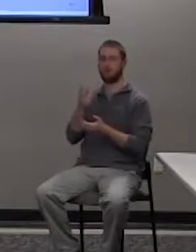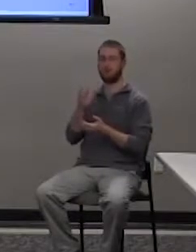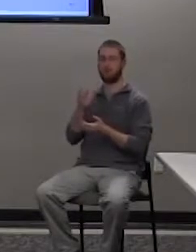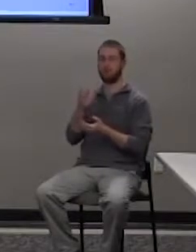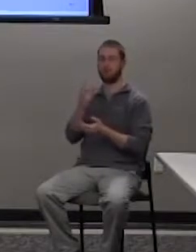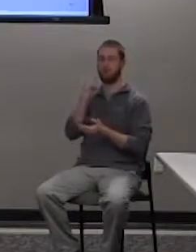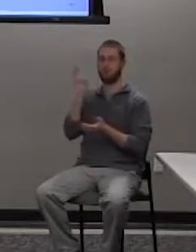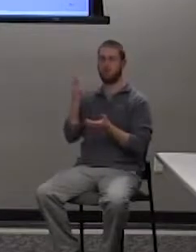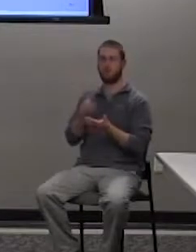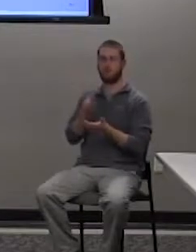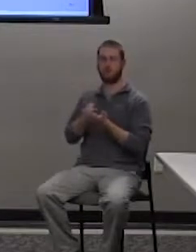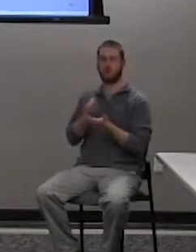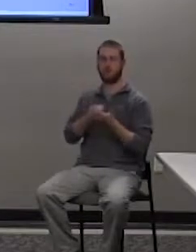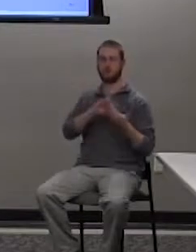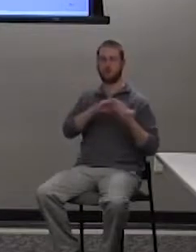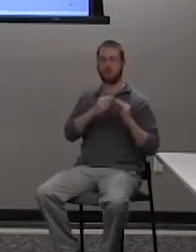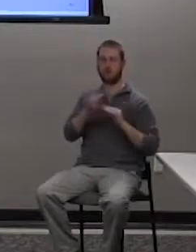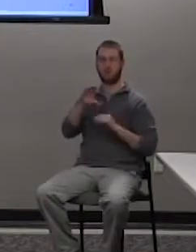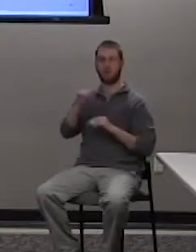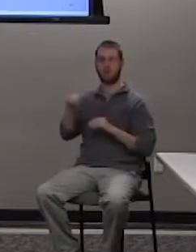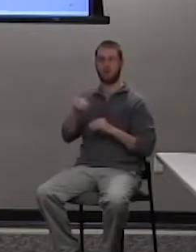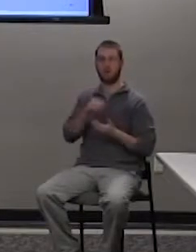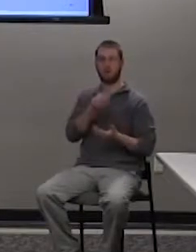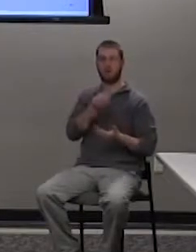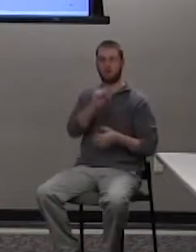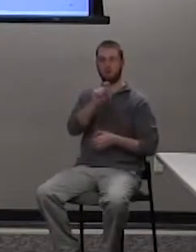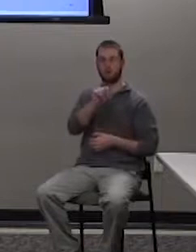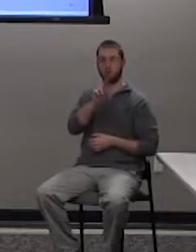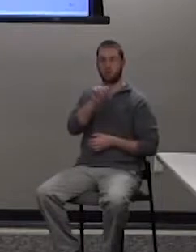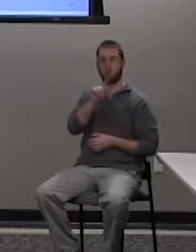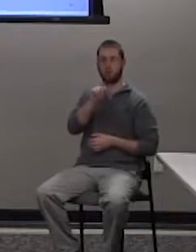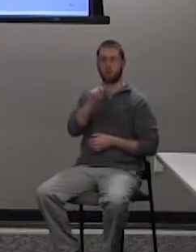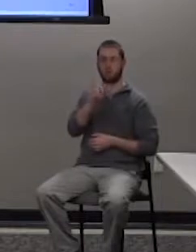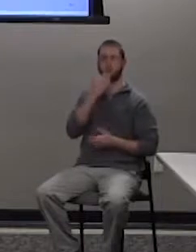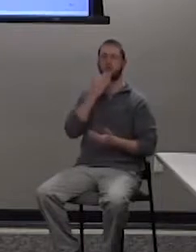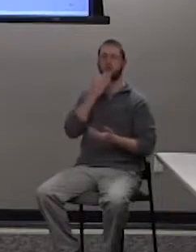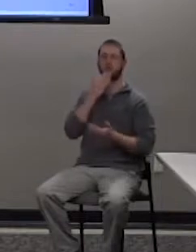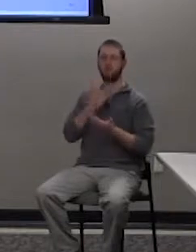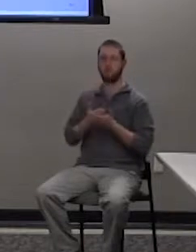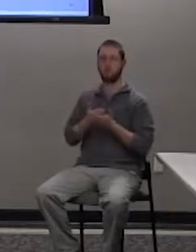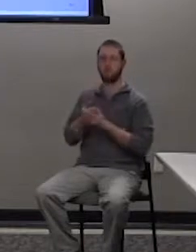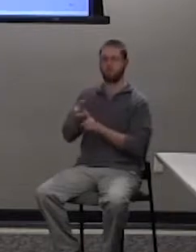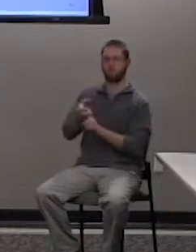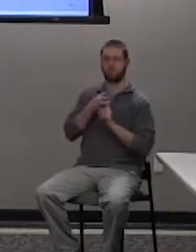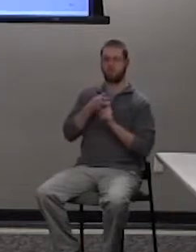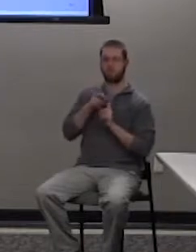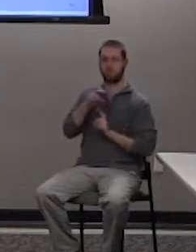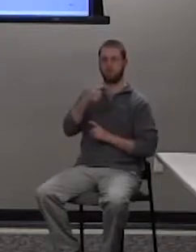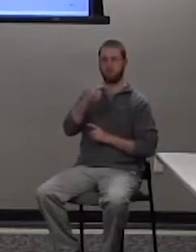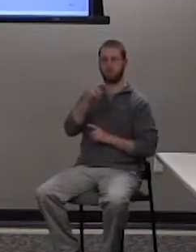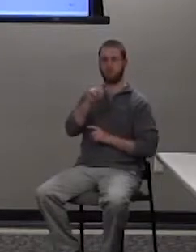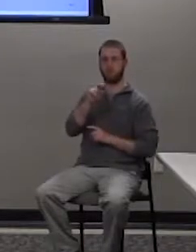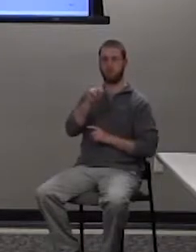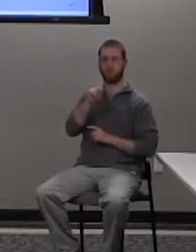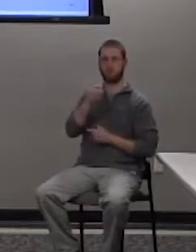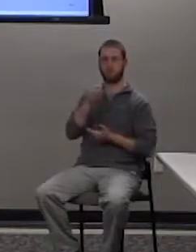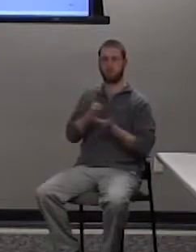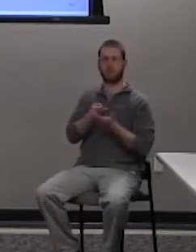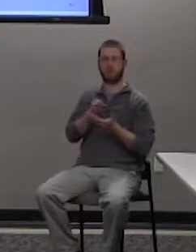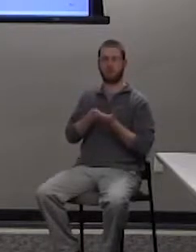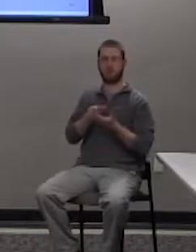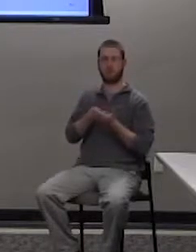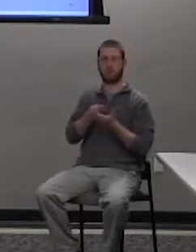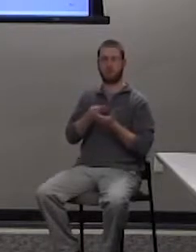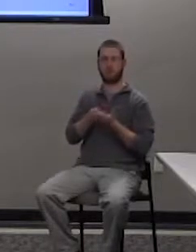for the city and the county. Stuart is a wizard at bringing in grant money. to do things on his